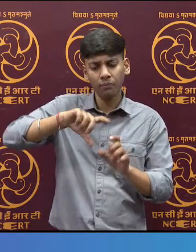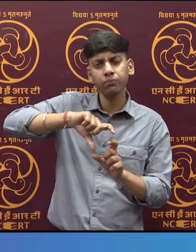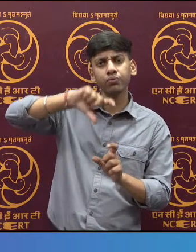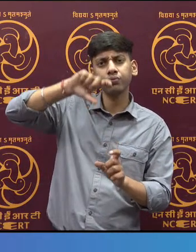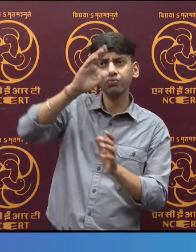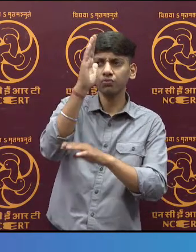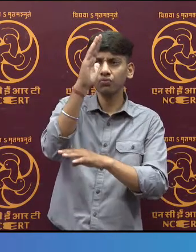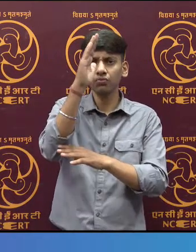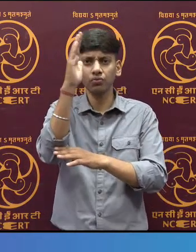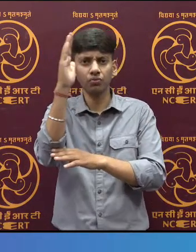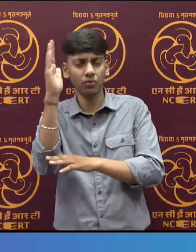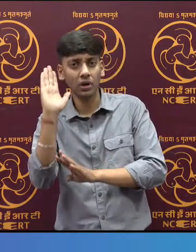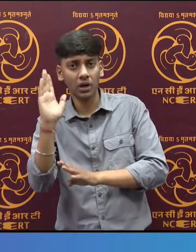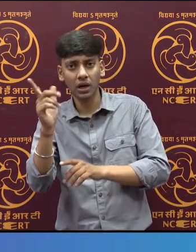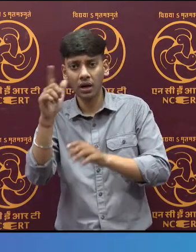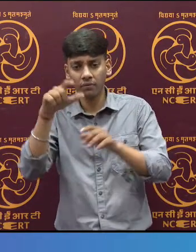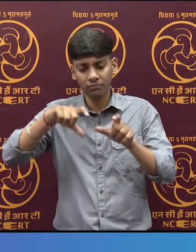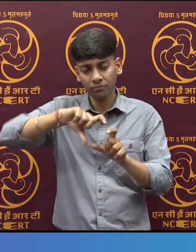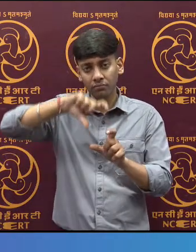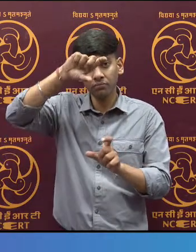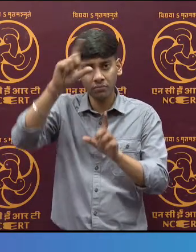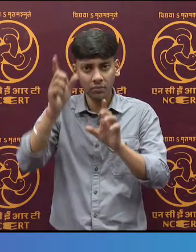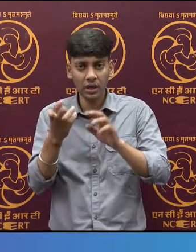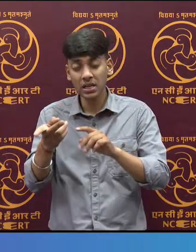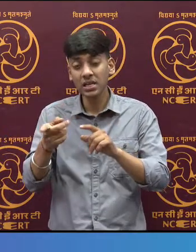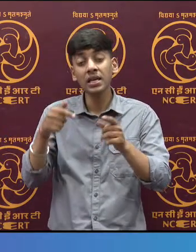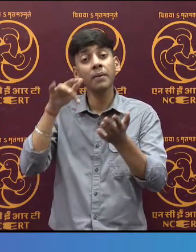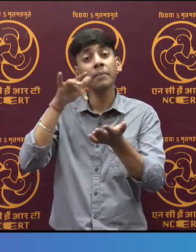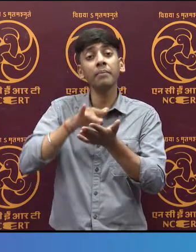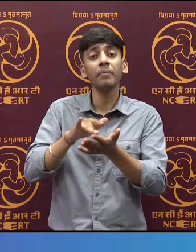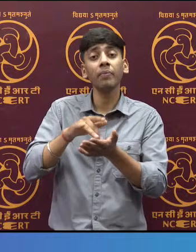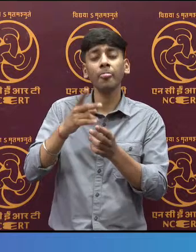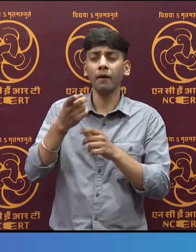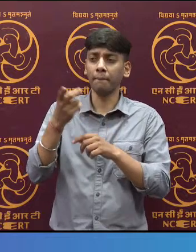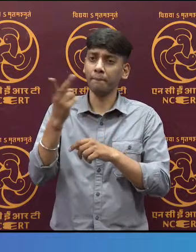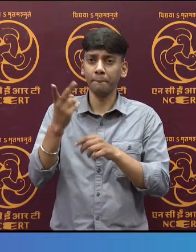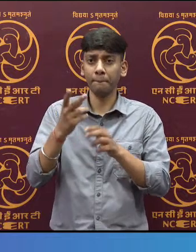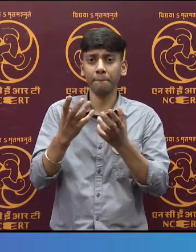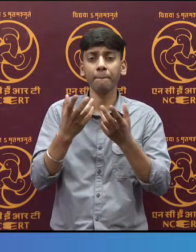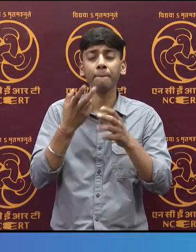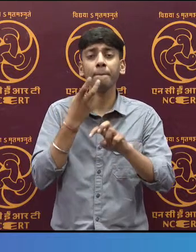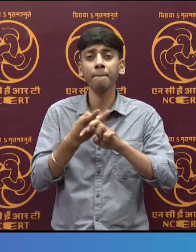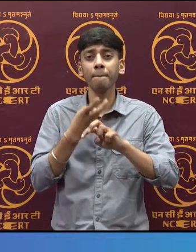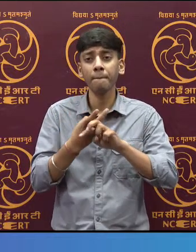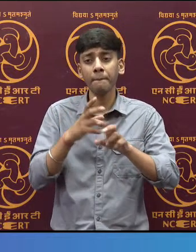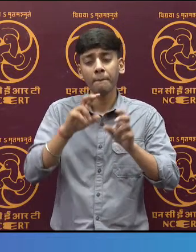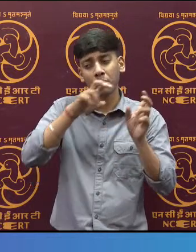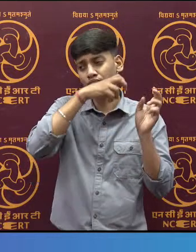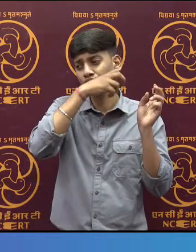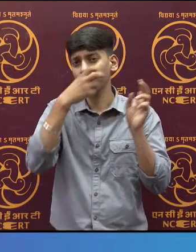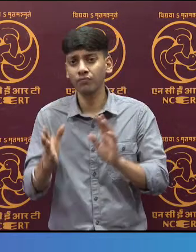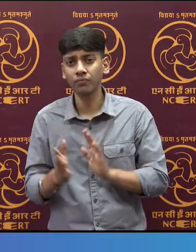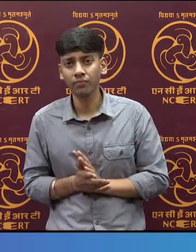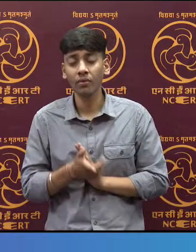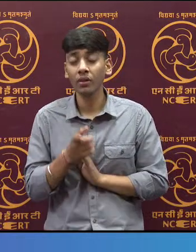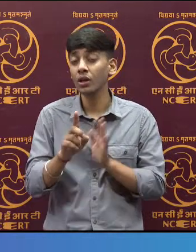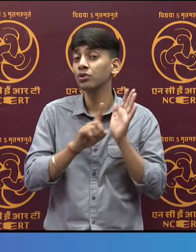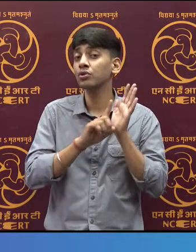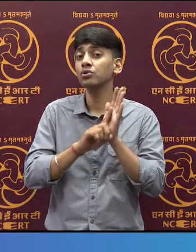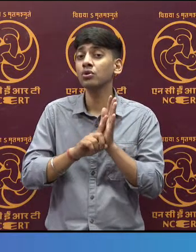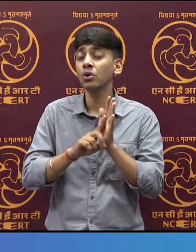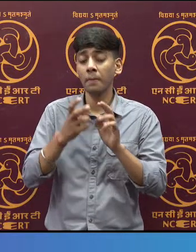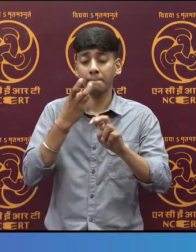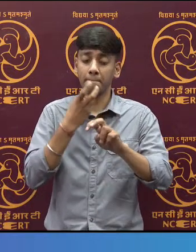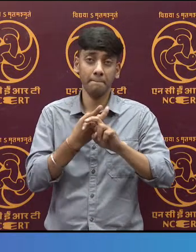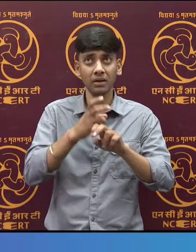both the stones reached the ground at the same time. In the figure you can see that it shows that